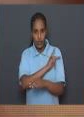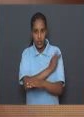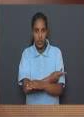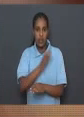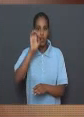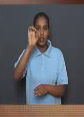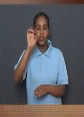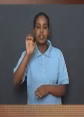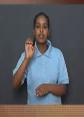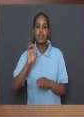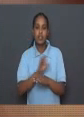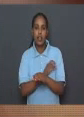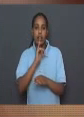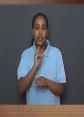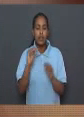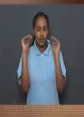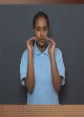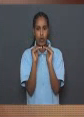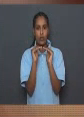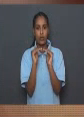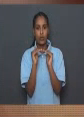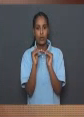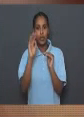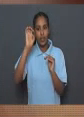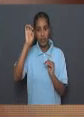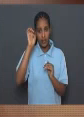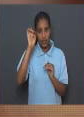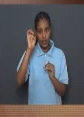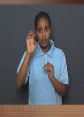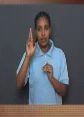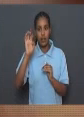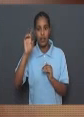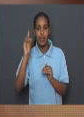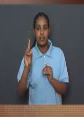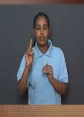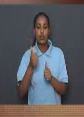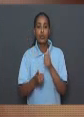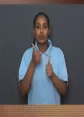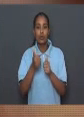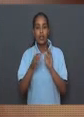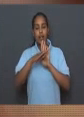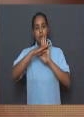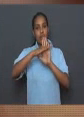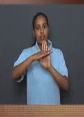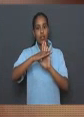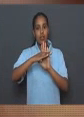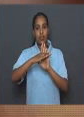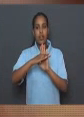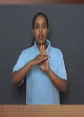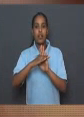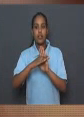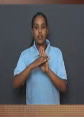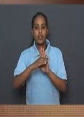E cell is equal to E red, which represents the